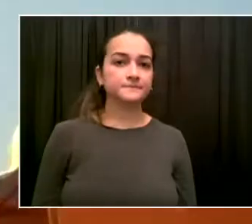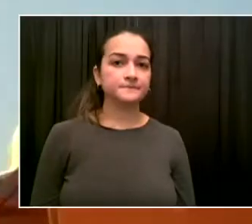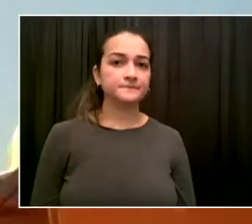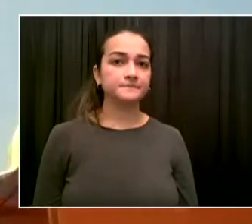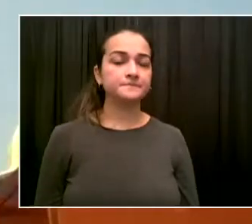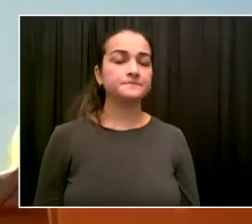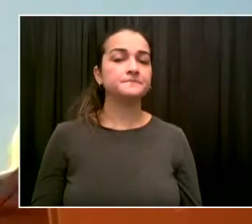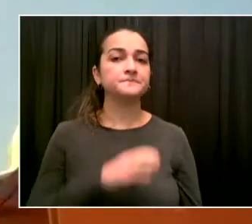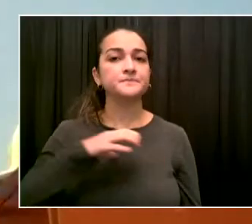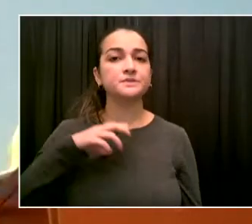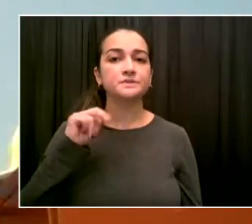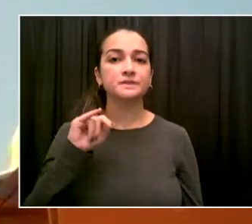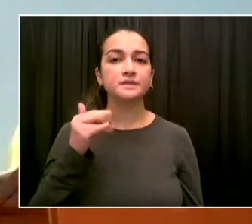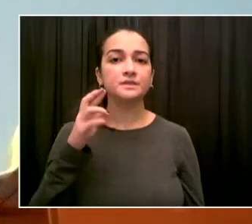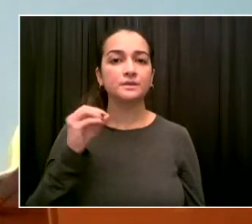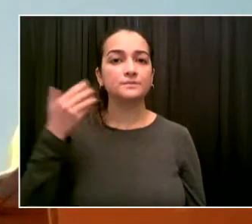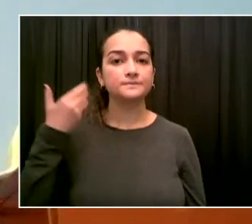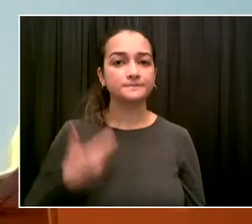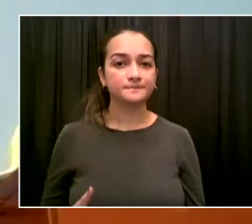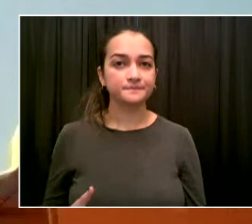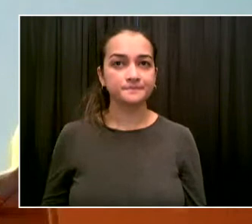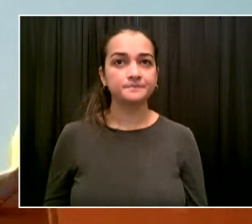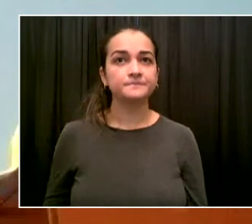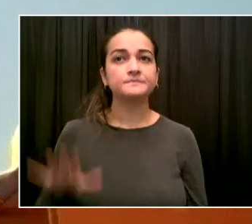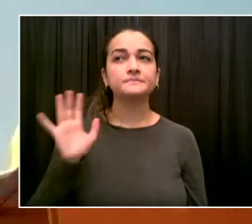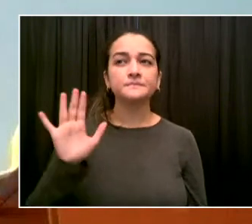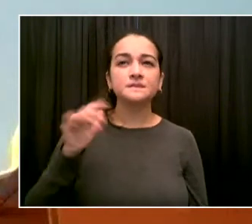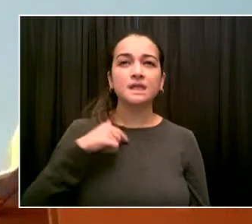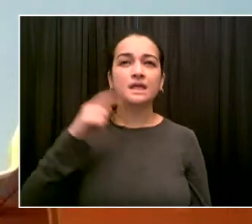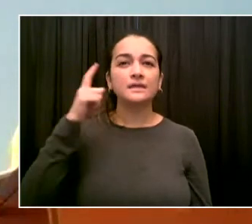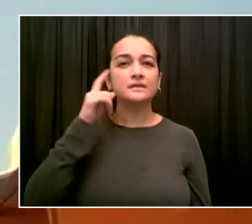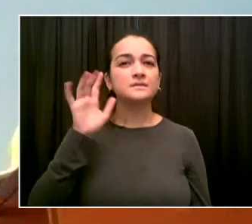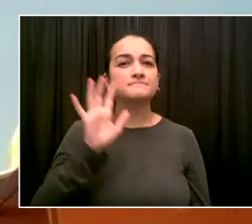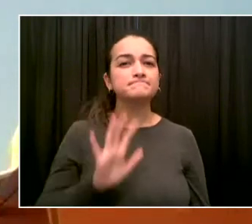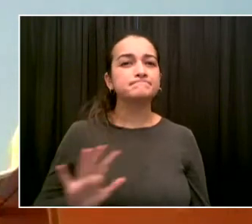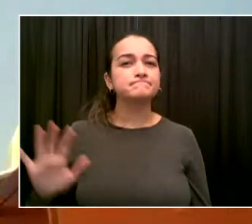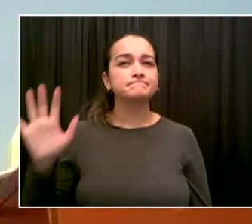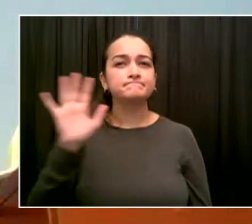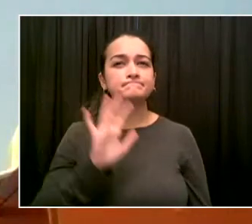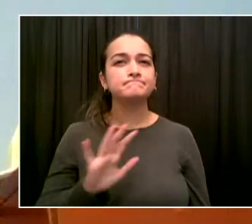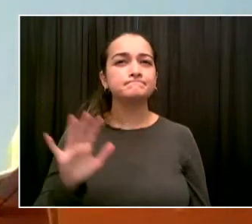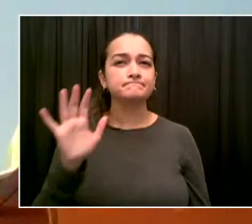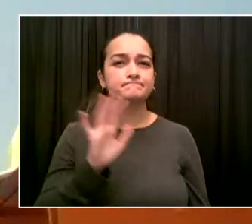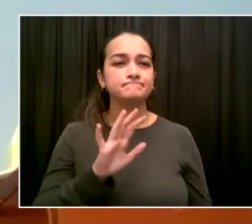Sure. I think the number of units understaffed changes by the minute.